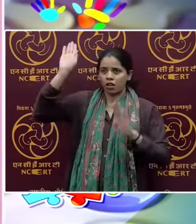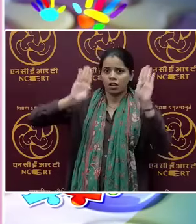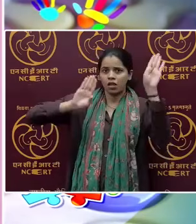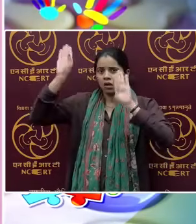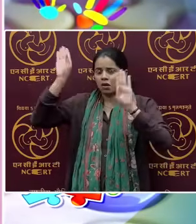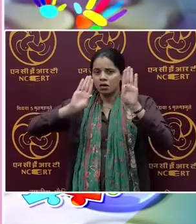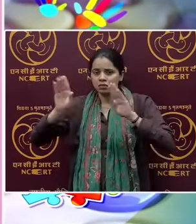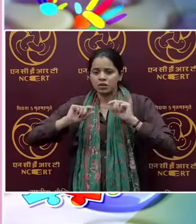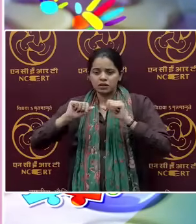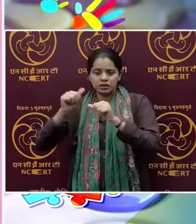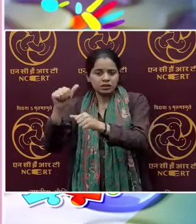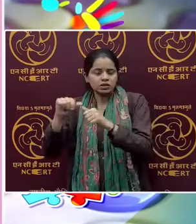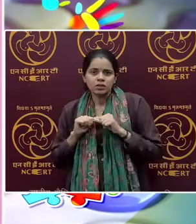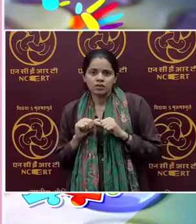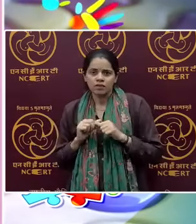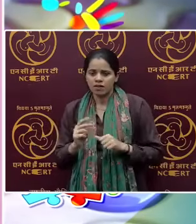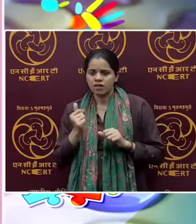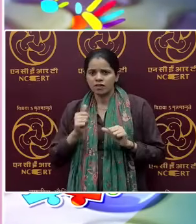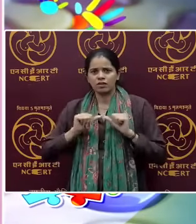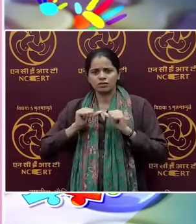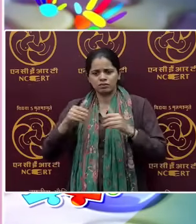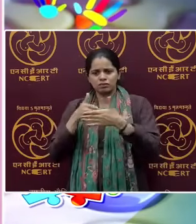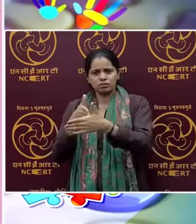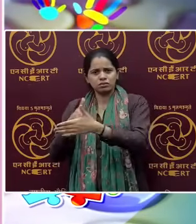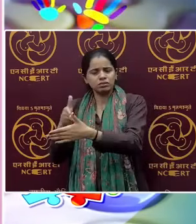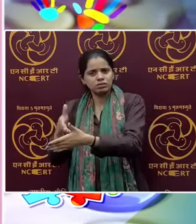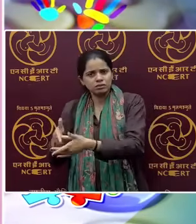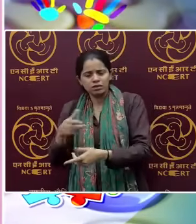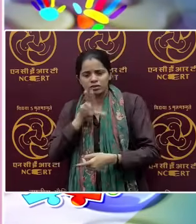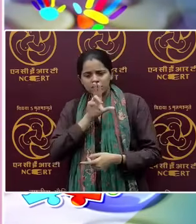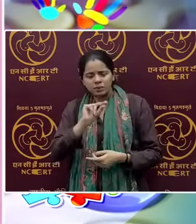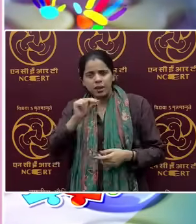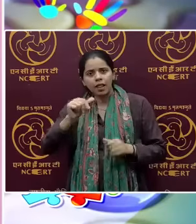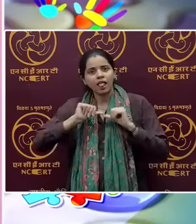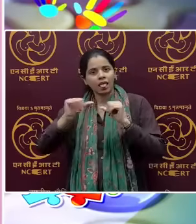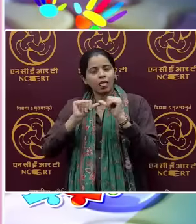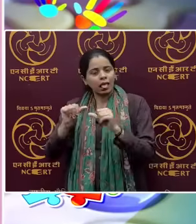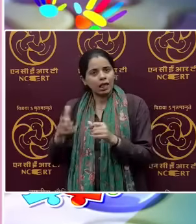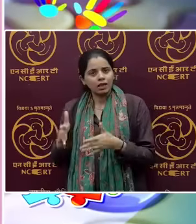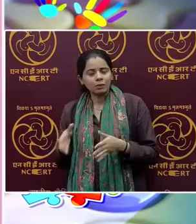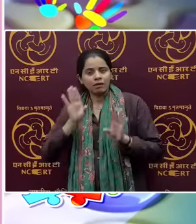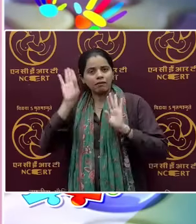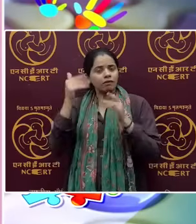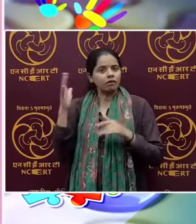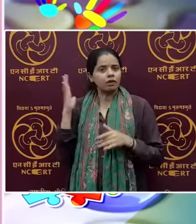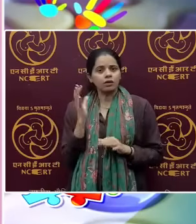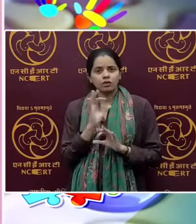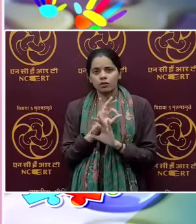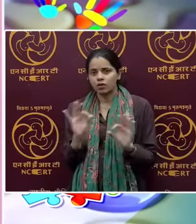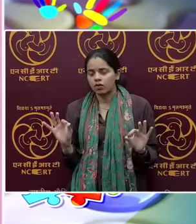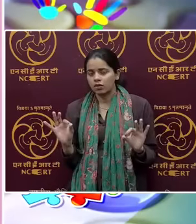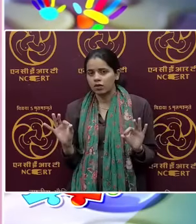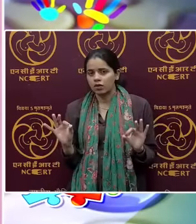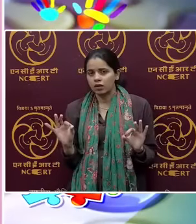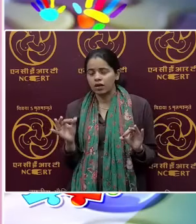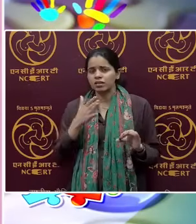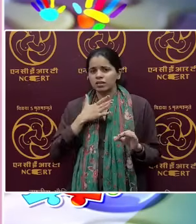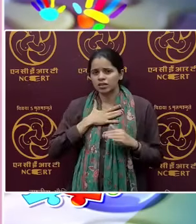the teacher to tell them. They're constantly interrupting, constantly speaking out. And the other thing is that they tend to